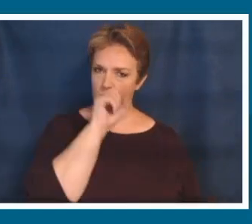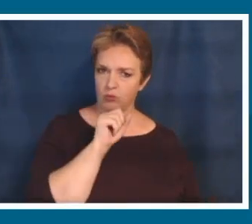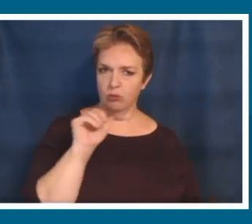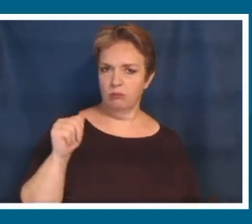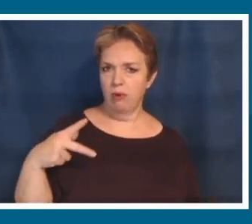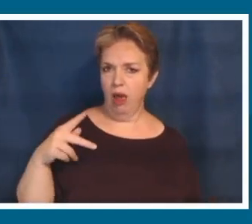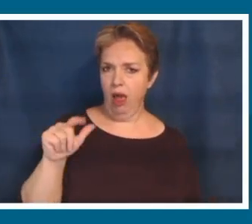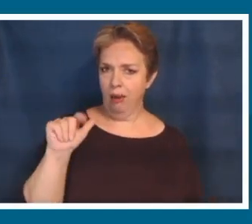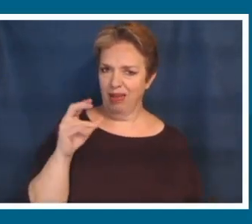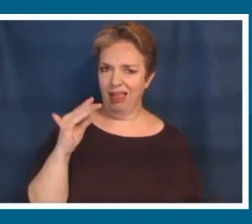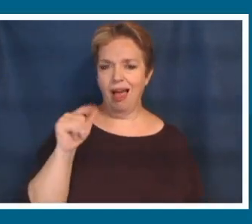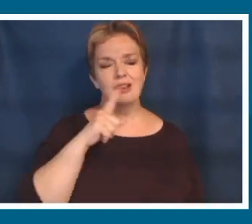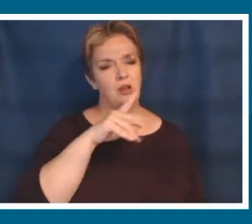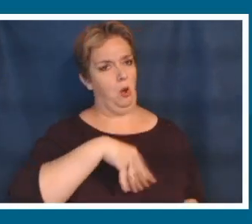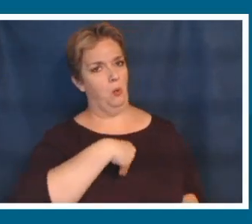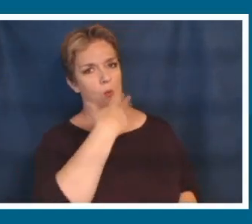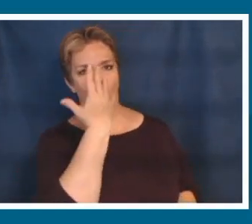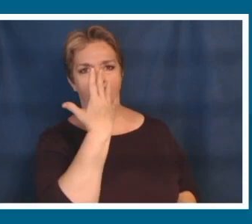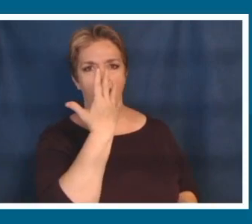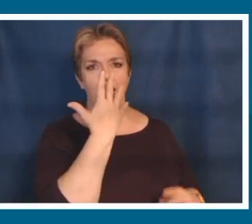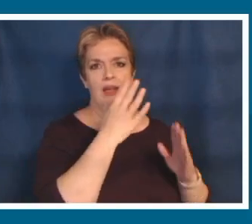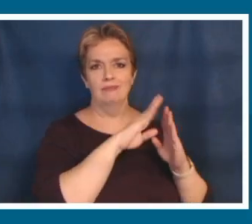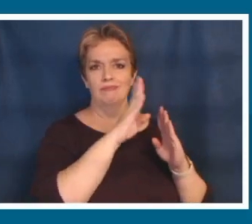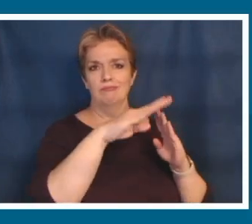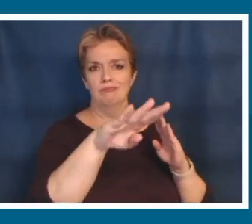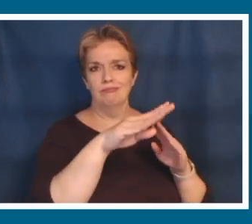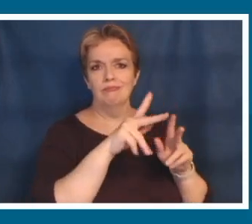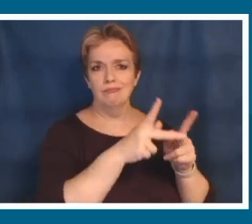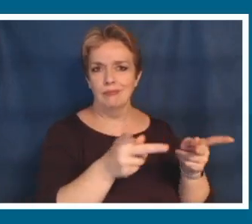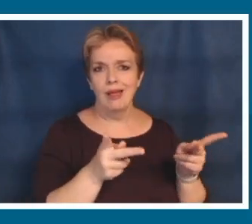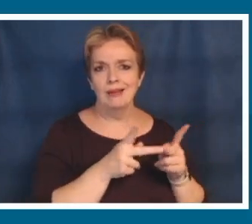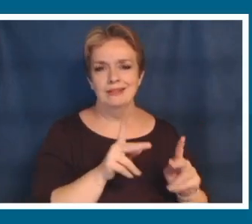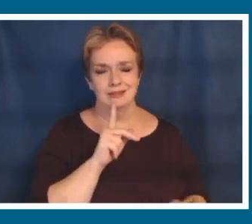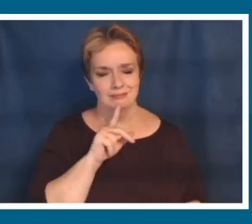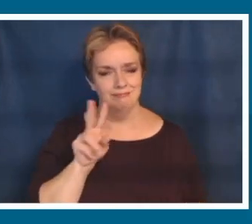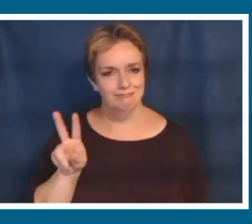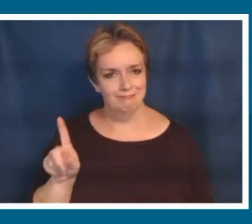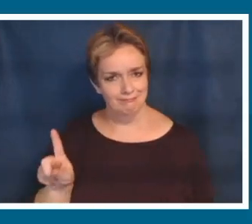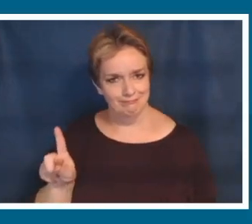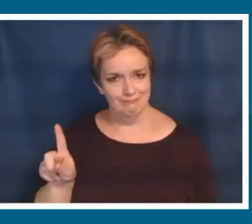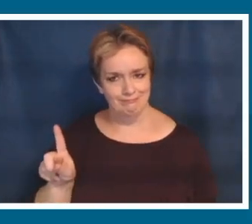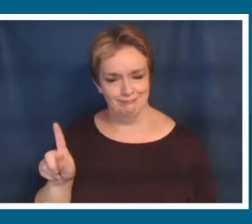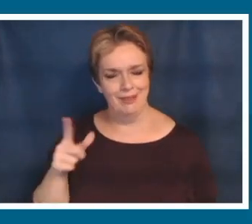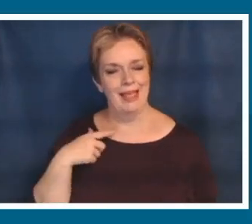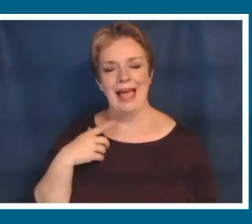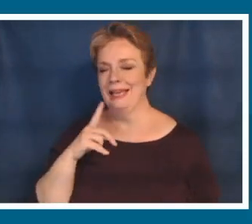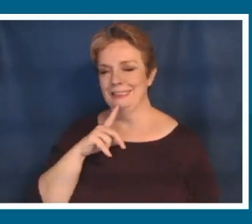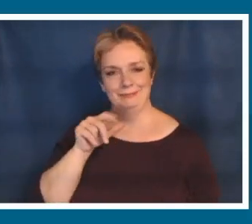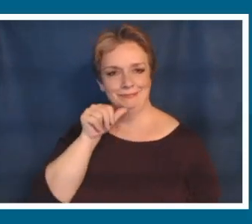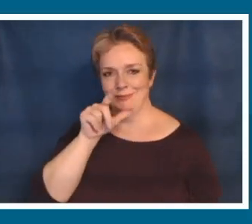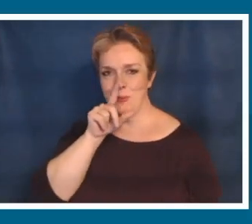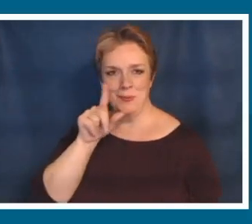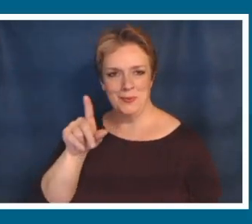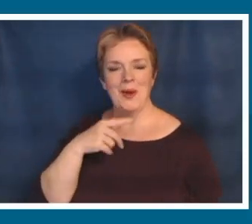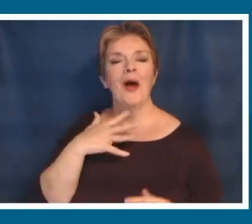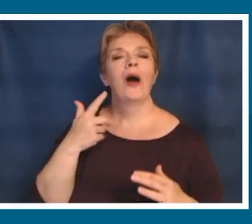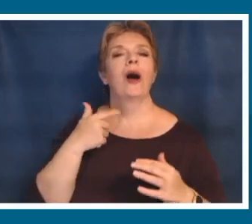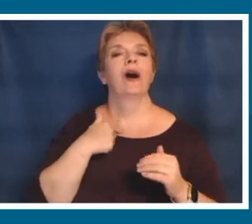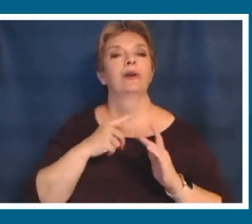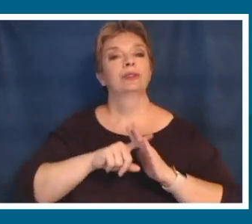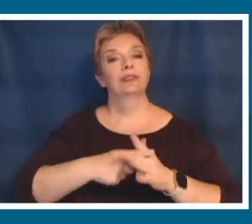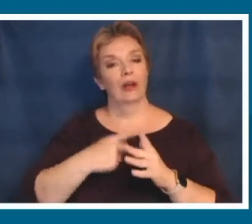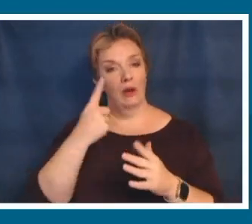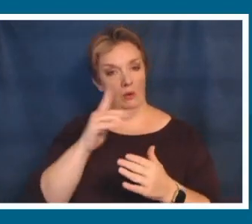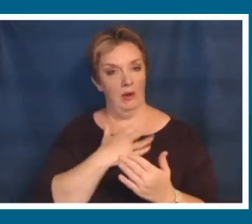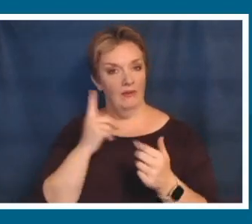And that started with kind of one of our first projects that began delving into slavery within